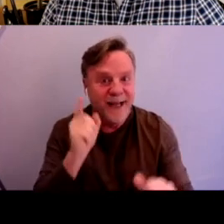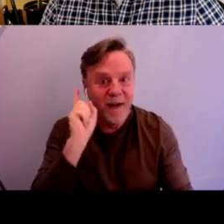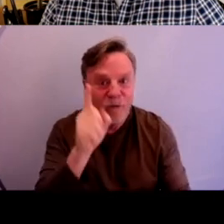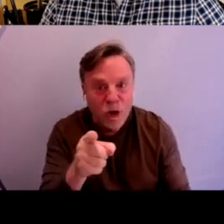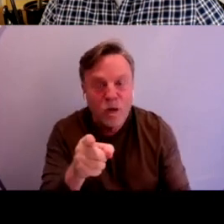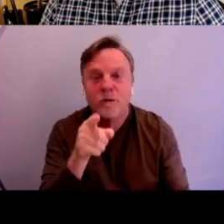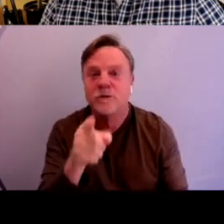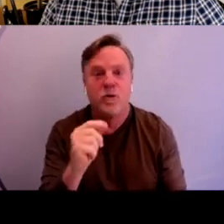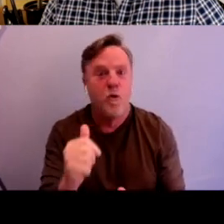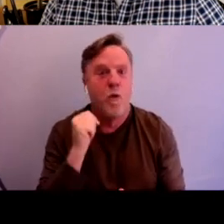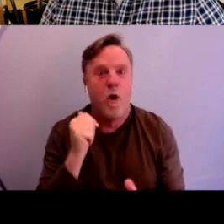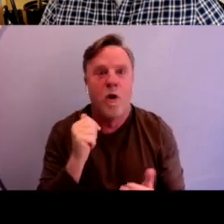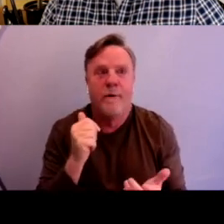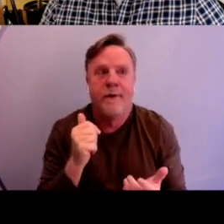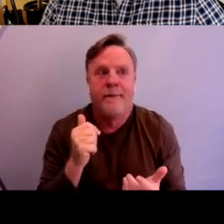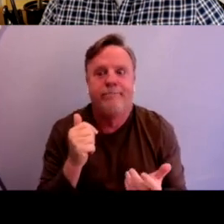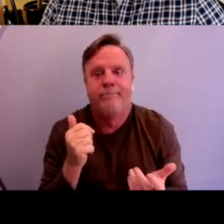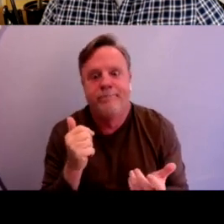not going to be